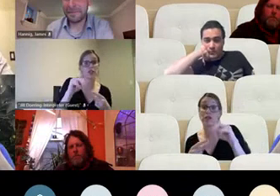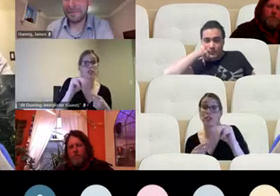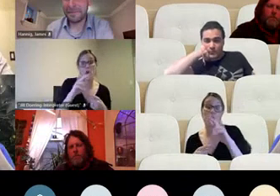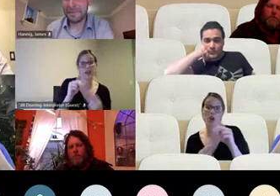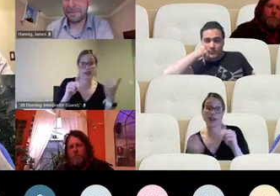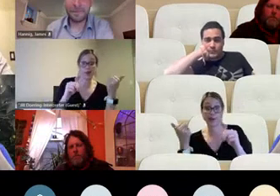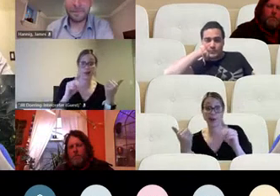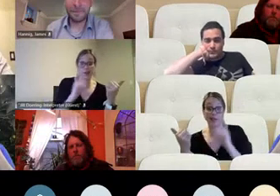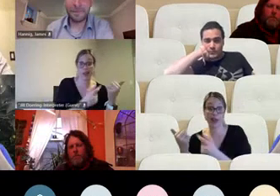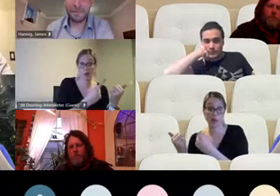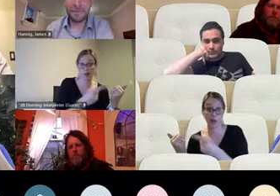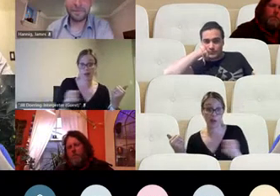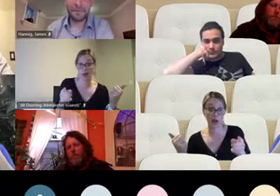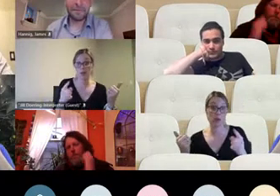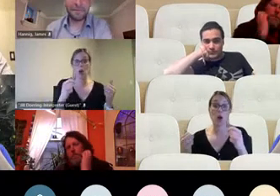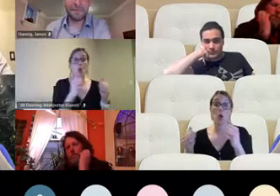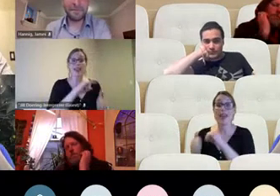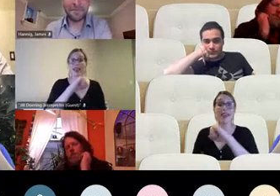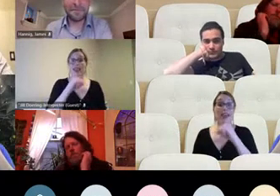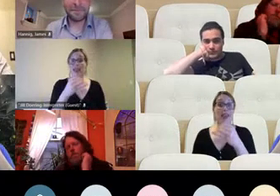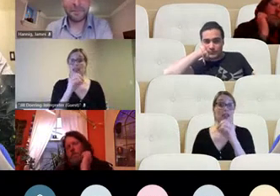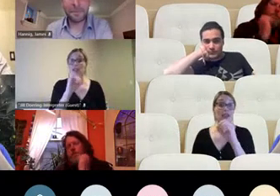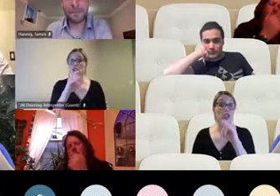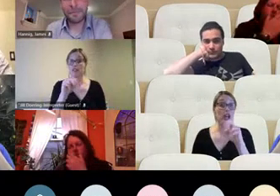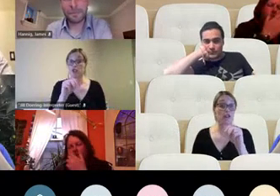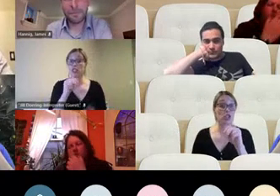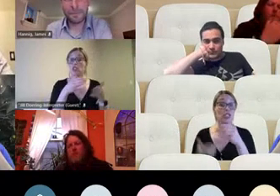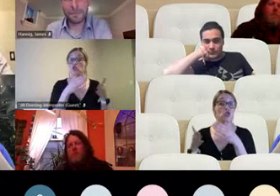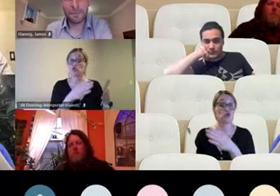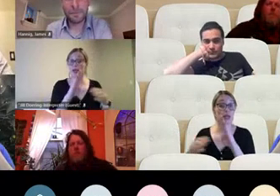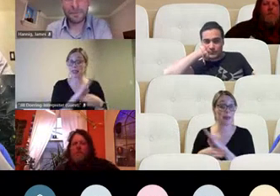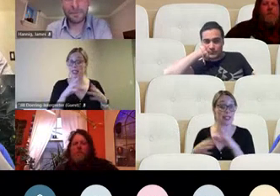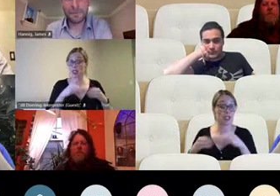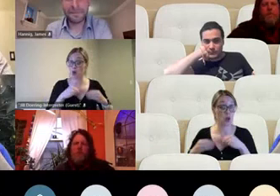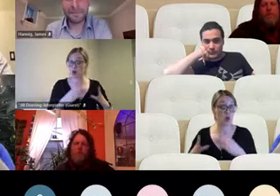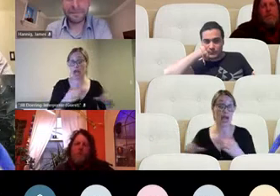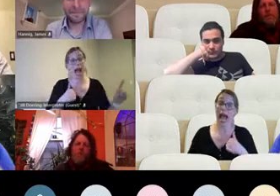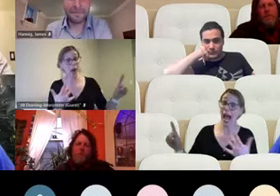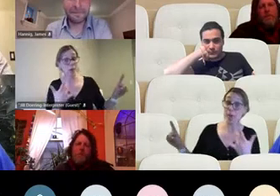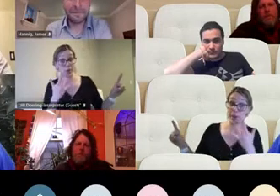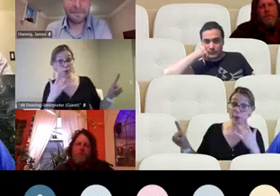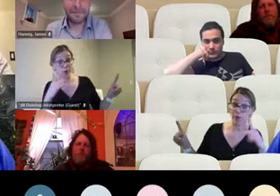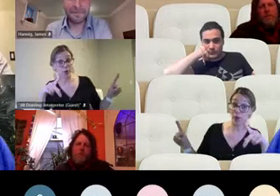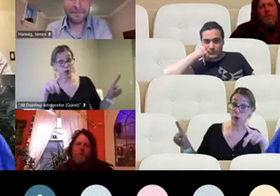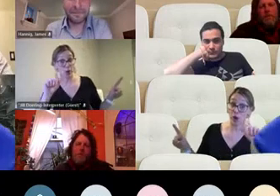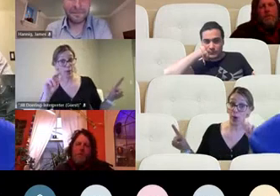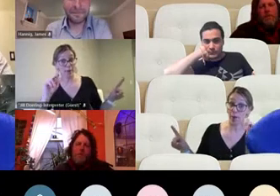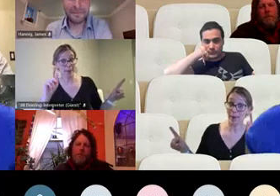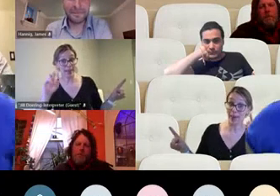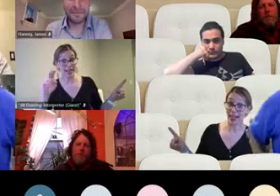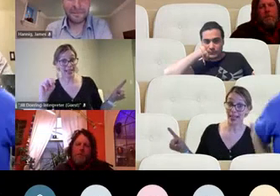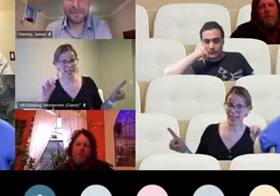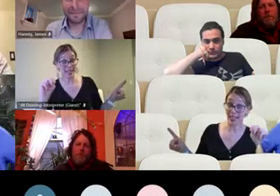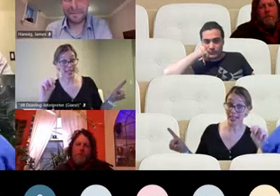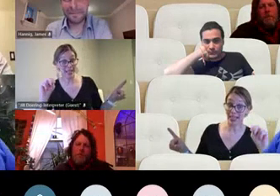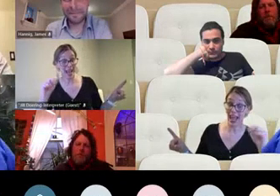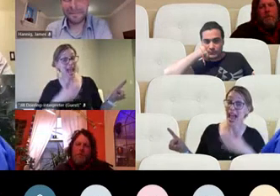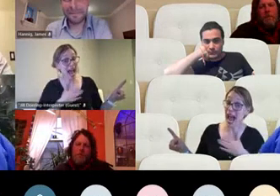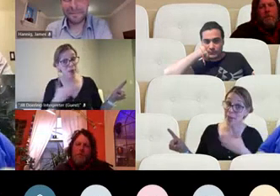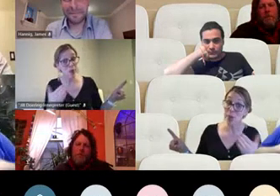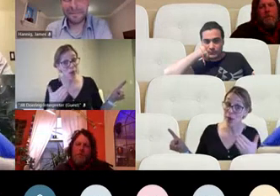Street business owners, even though I would prefer Plankington, I would be willing to bet you if you went back